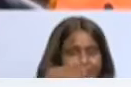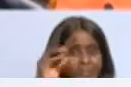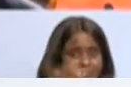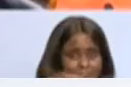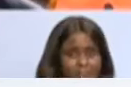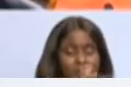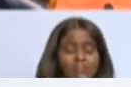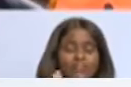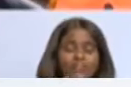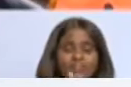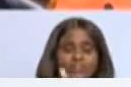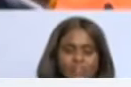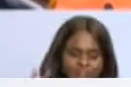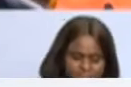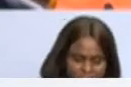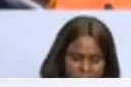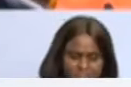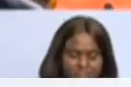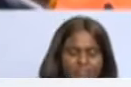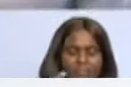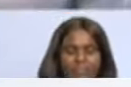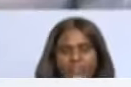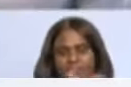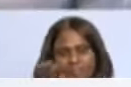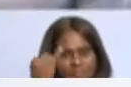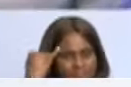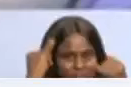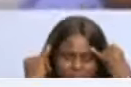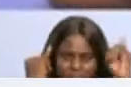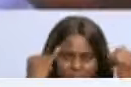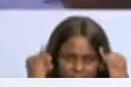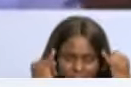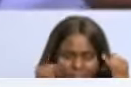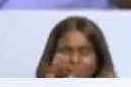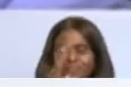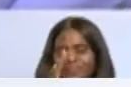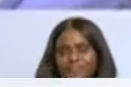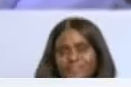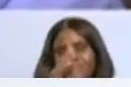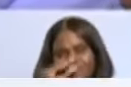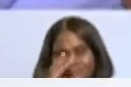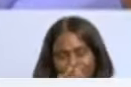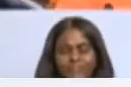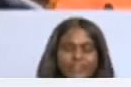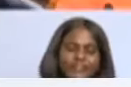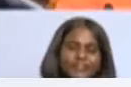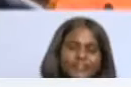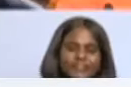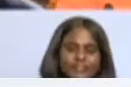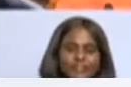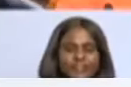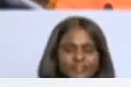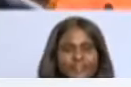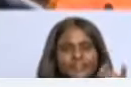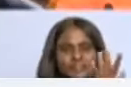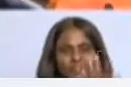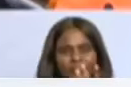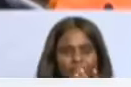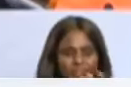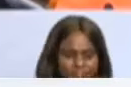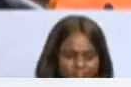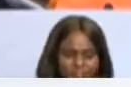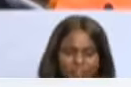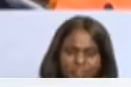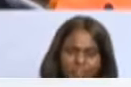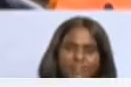Zambians to benefit from these initiatives. Madam Speaker, the development of transport